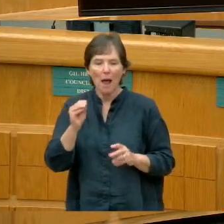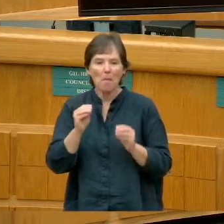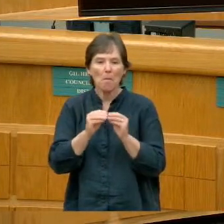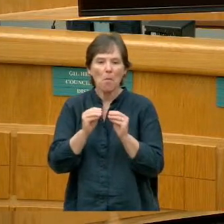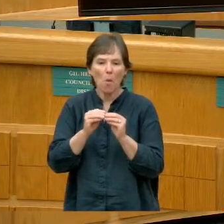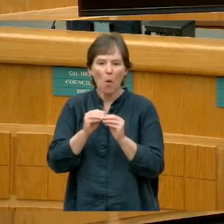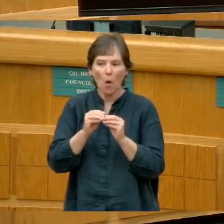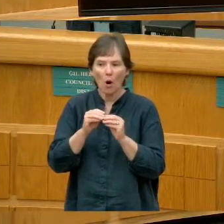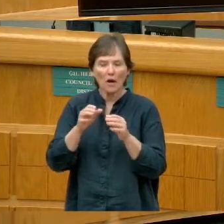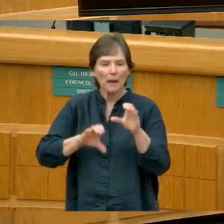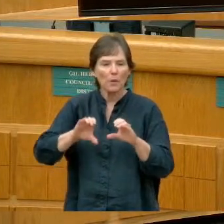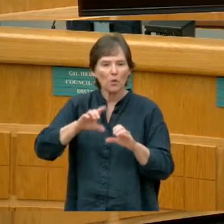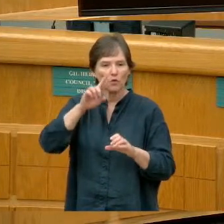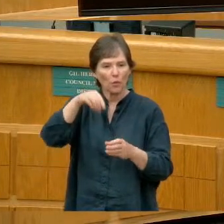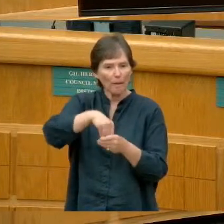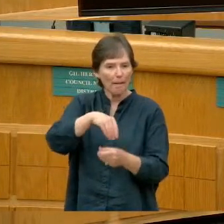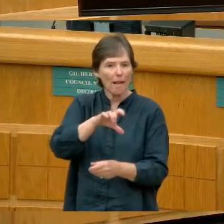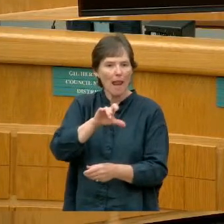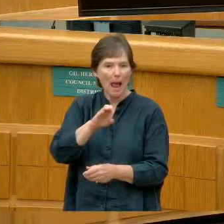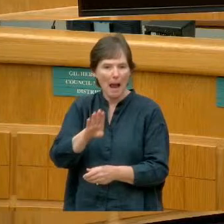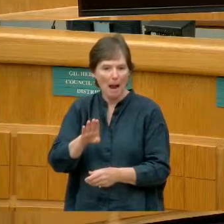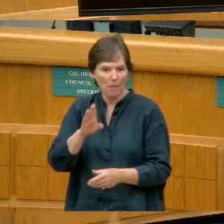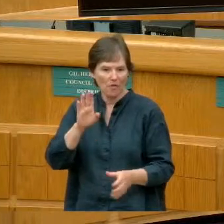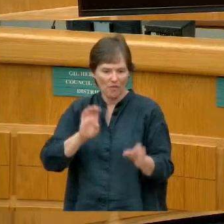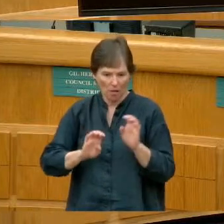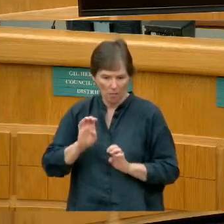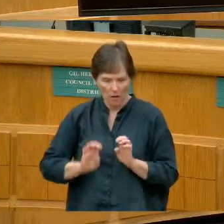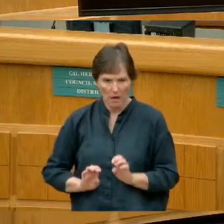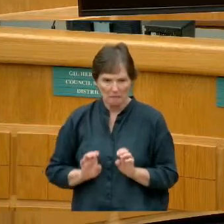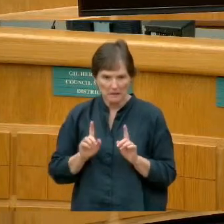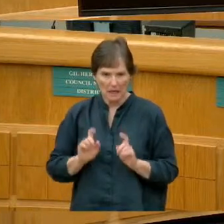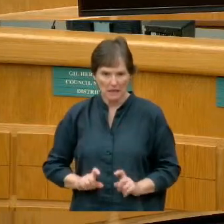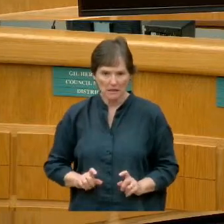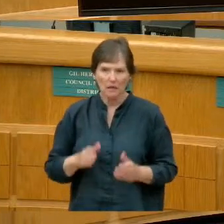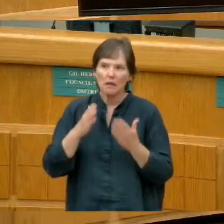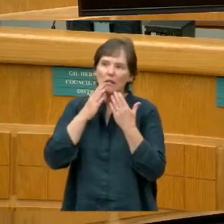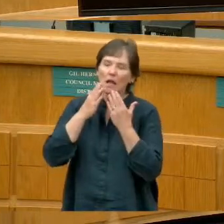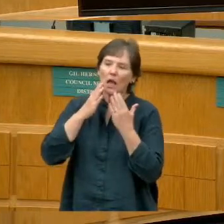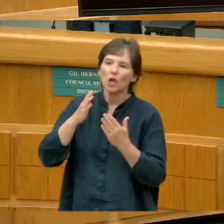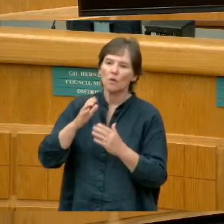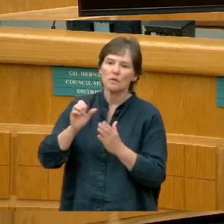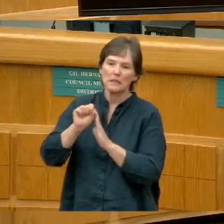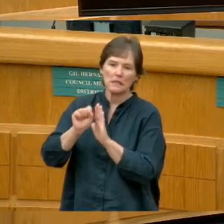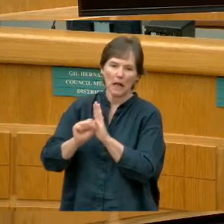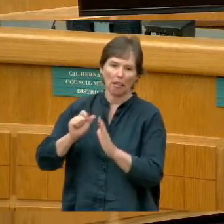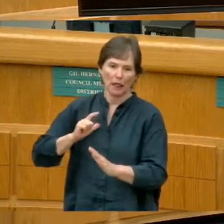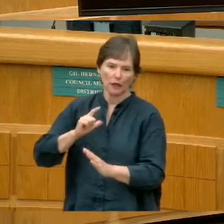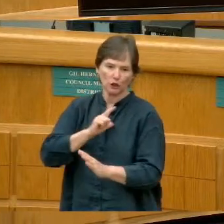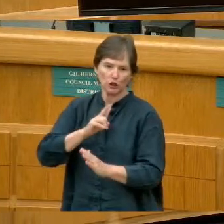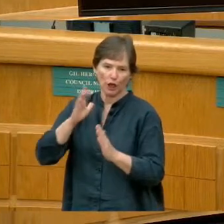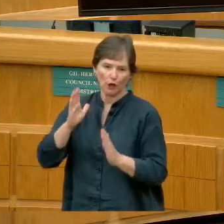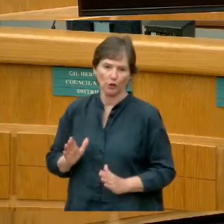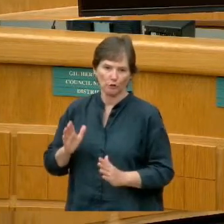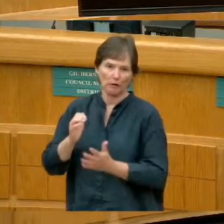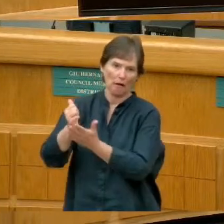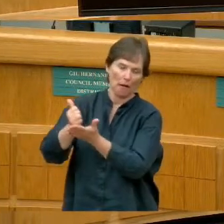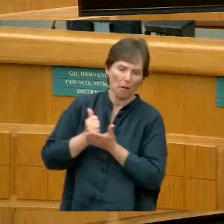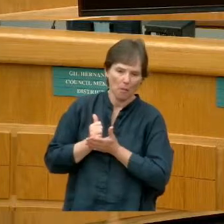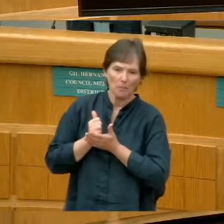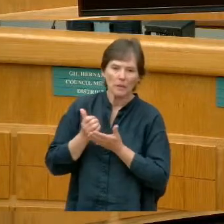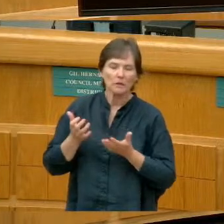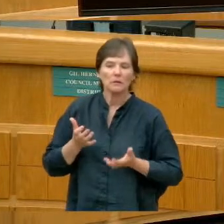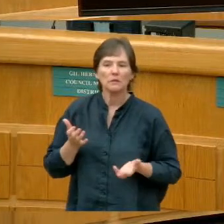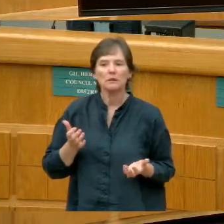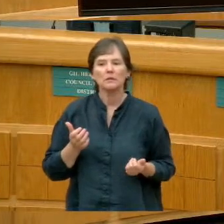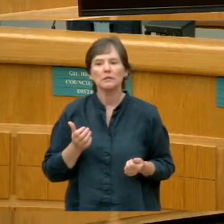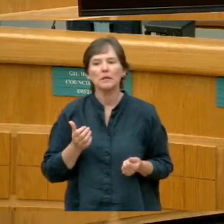have received supplies this week, and we thank our delegation, state legislators, for helping us. We'll have enough supplies for